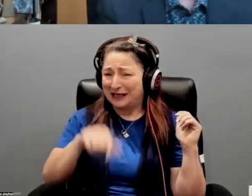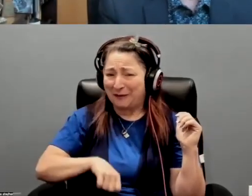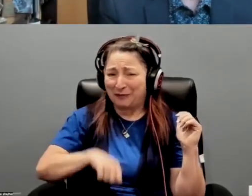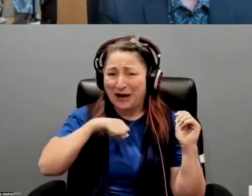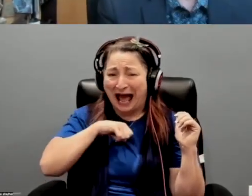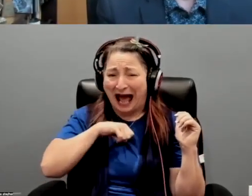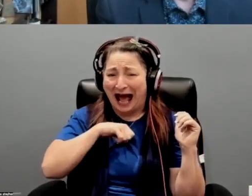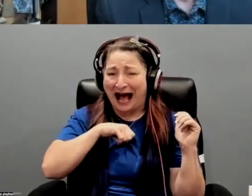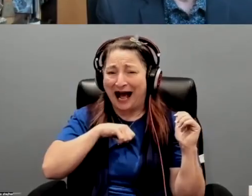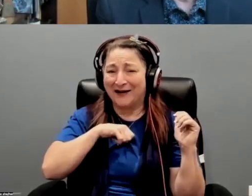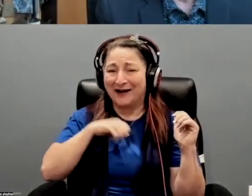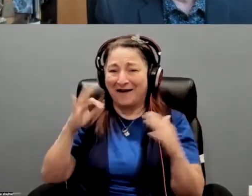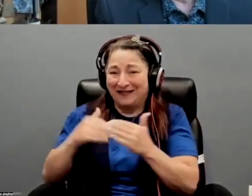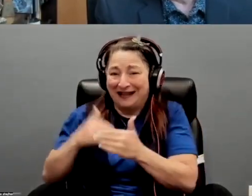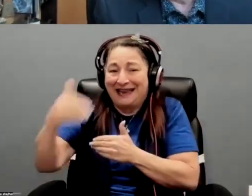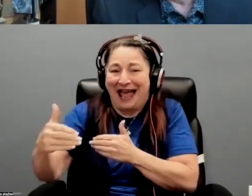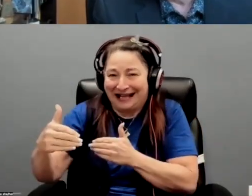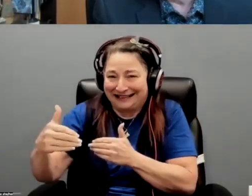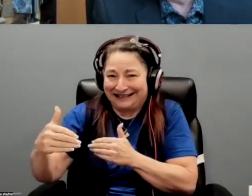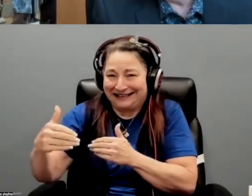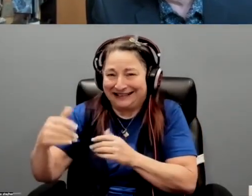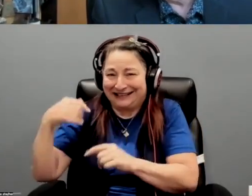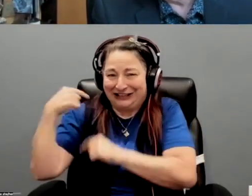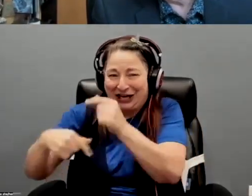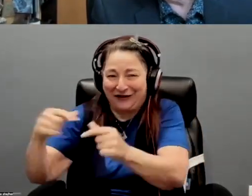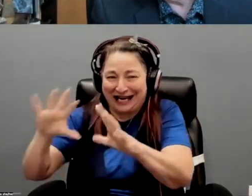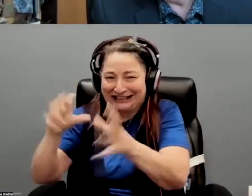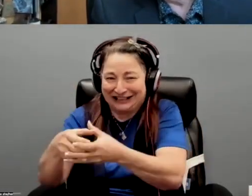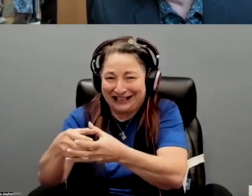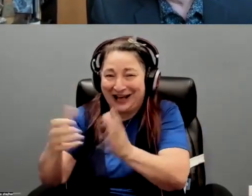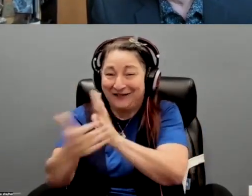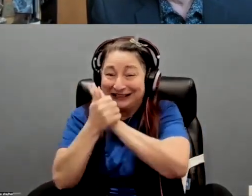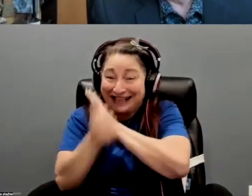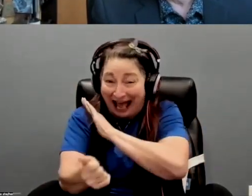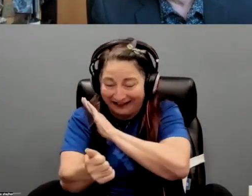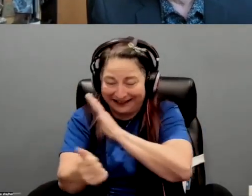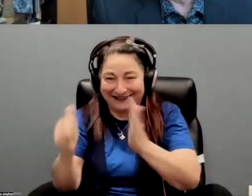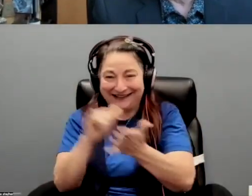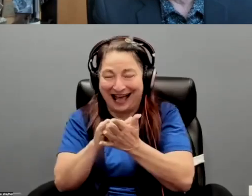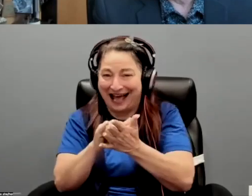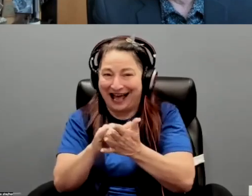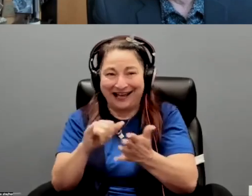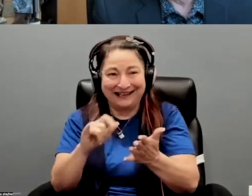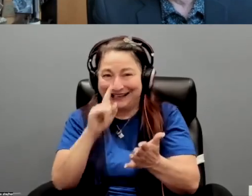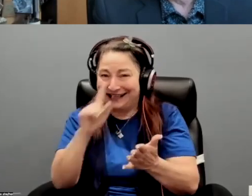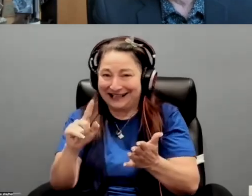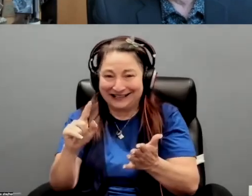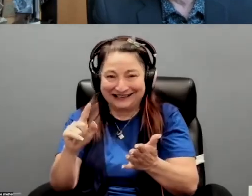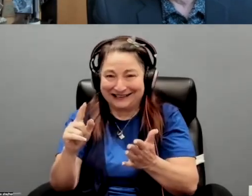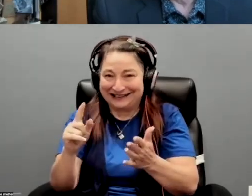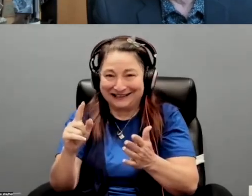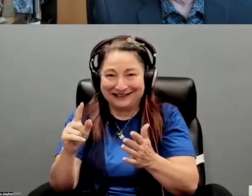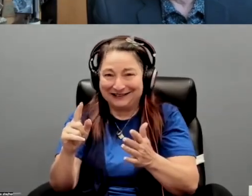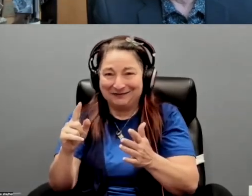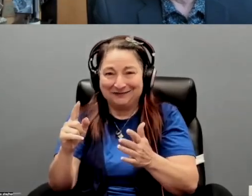the next generation of talent like you and Lolo that are coming up, and I can't wait to see Wicked. I